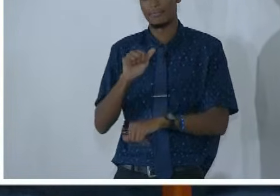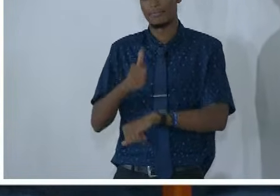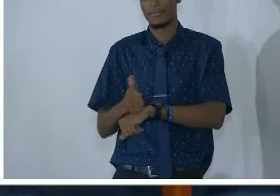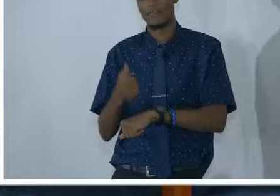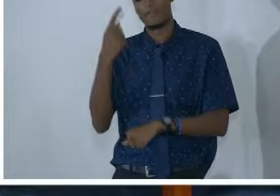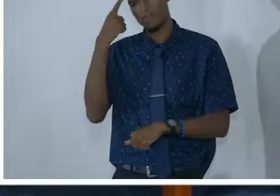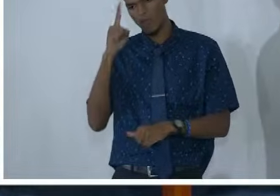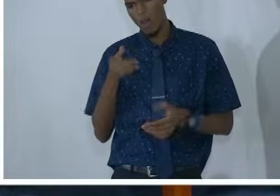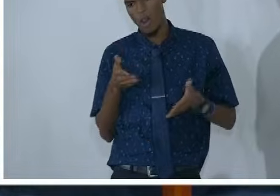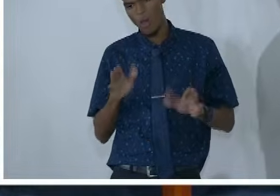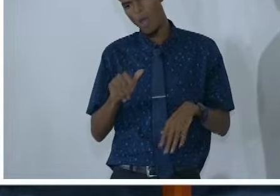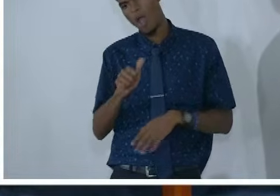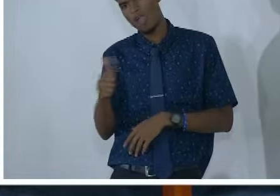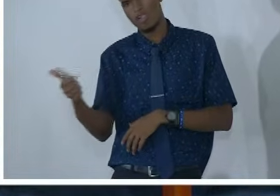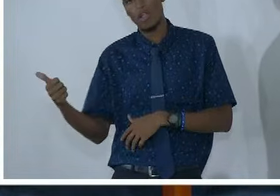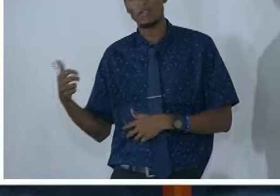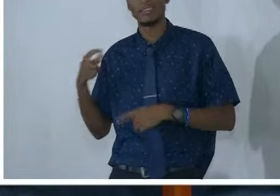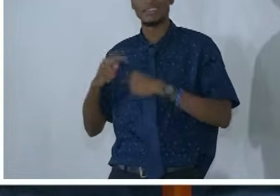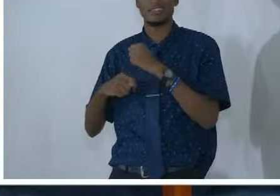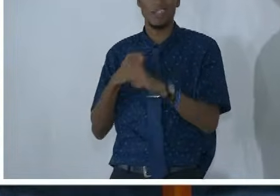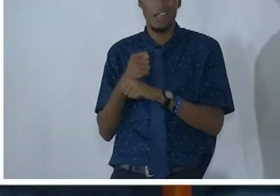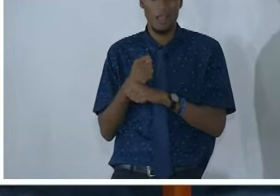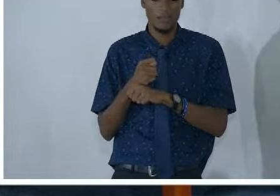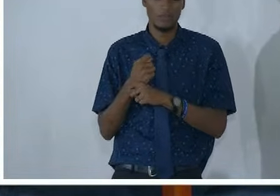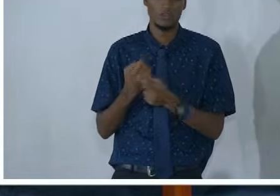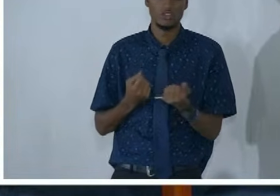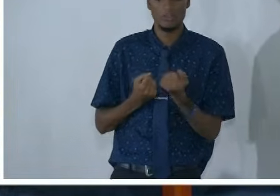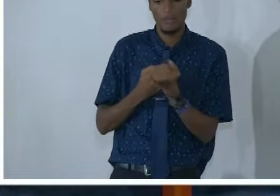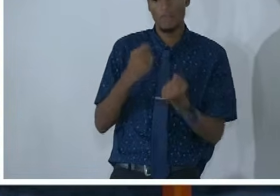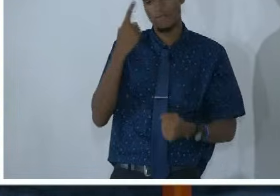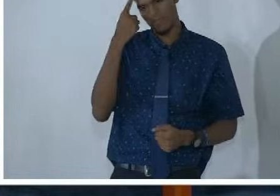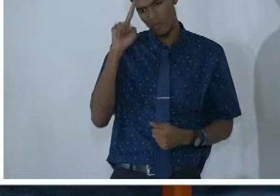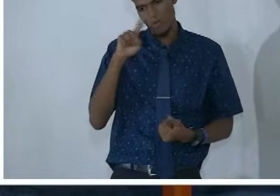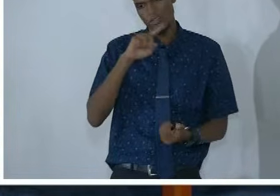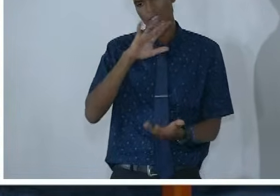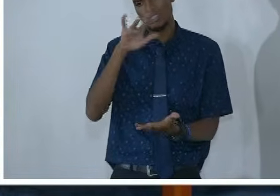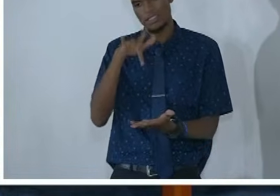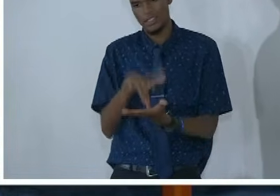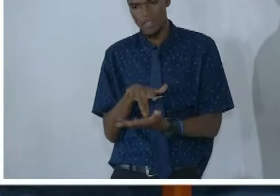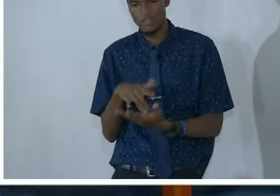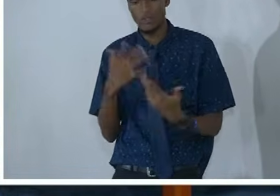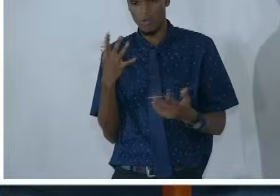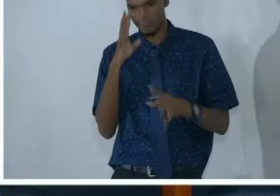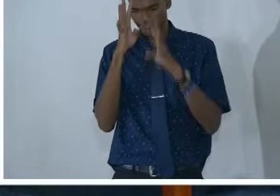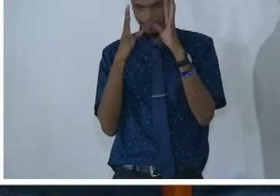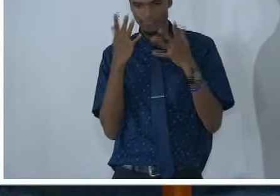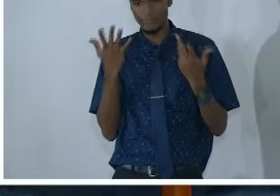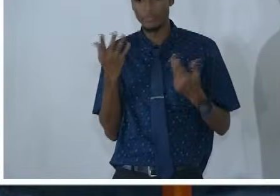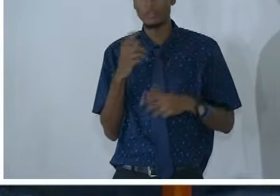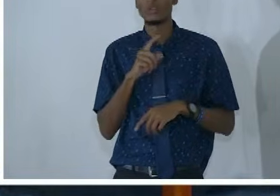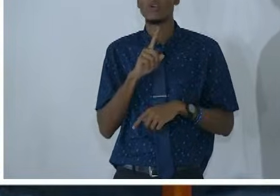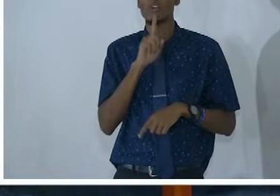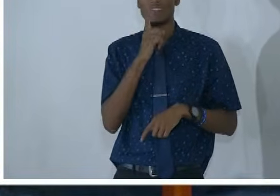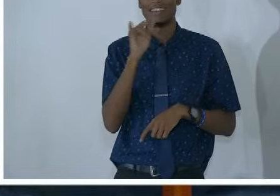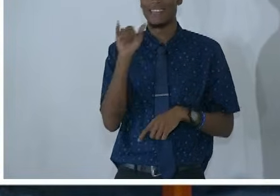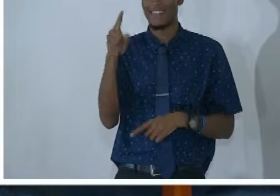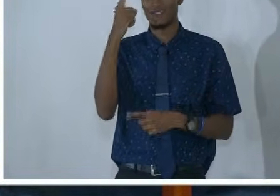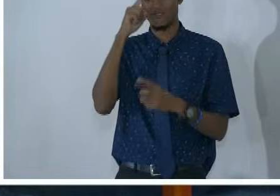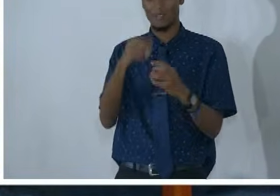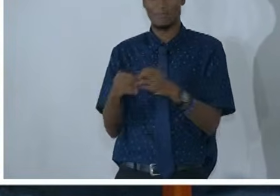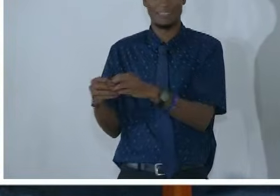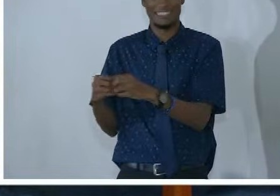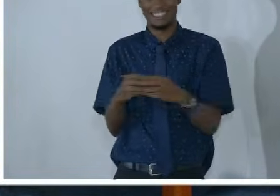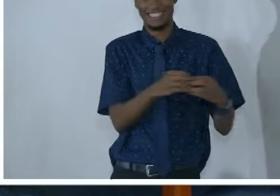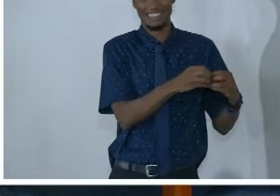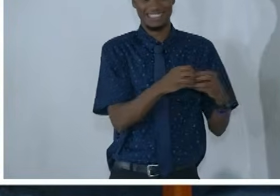other forms of support for such a center are created. And similarly, in the area of mediation, I